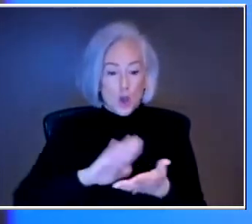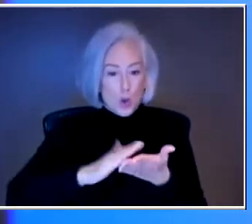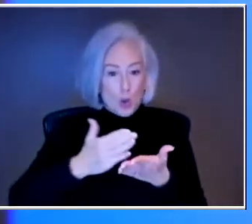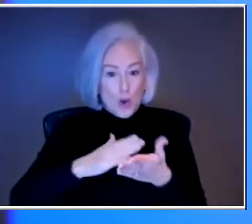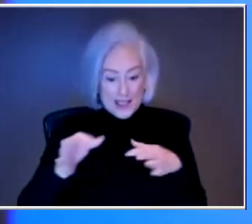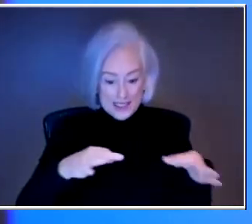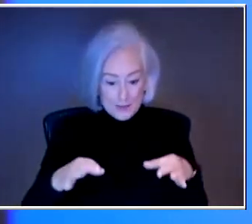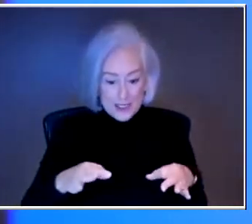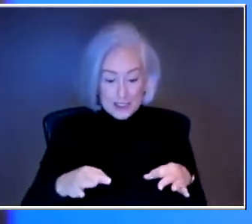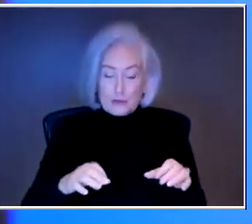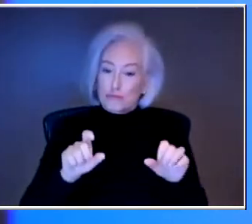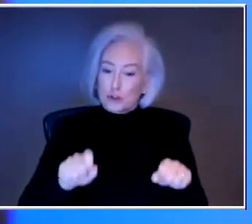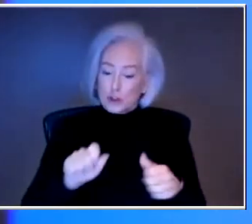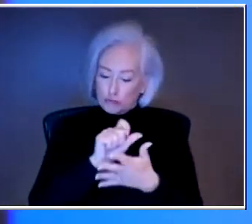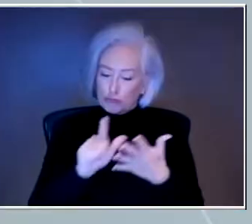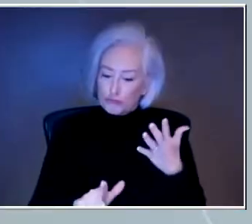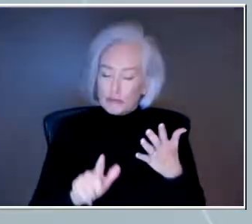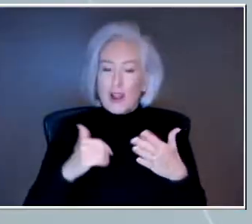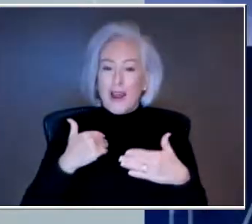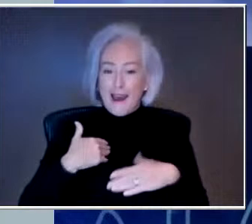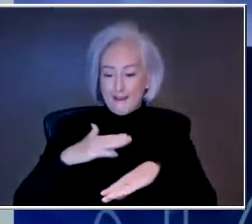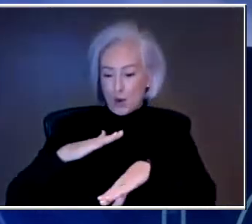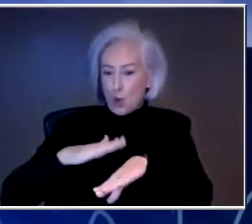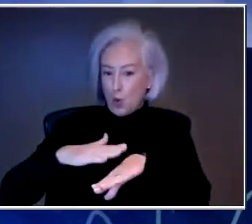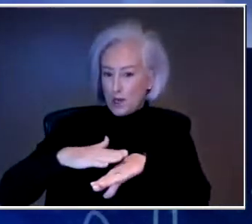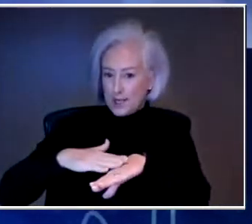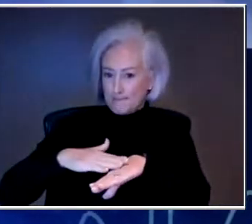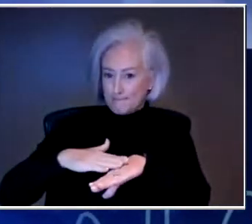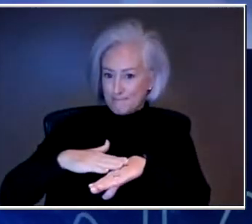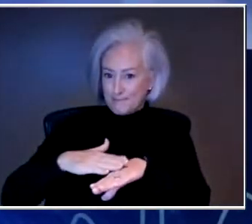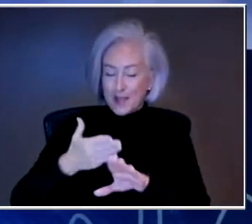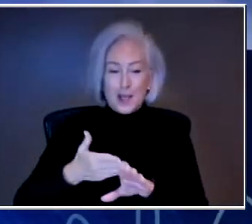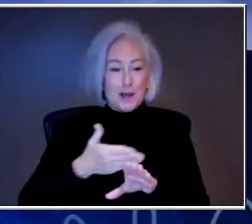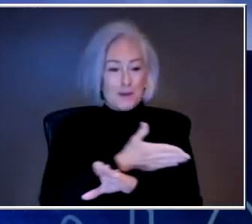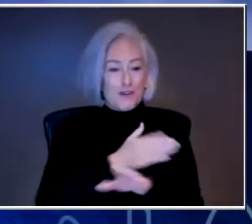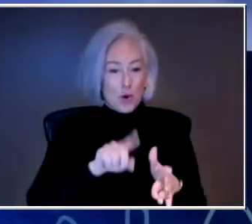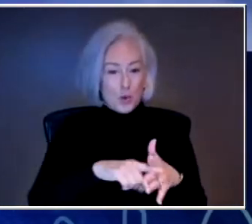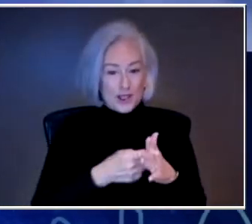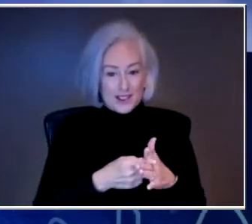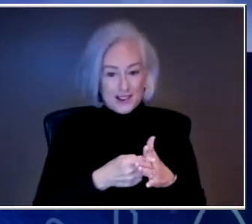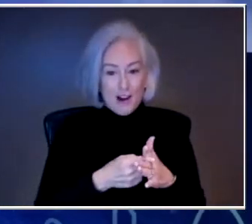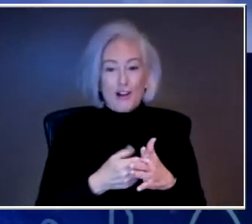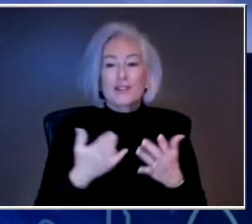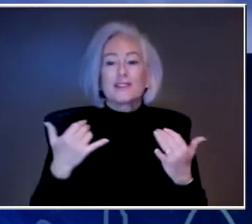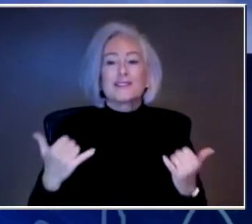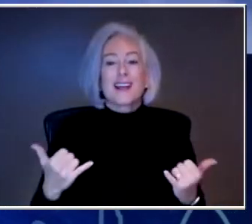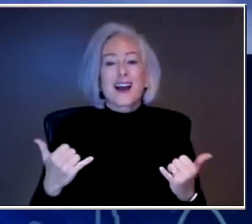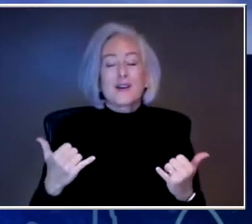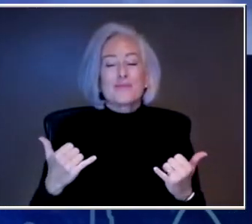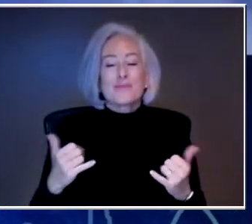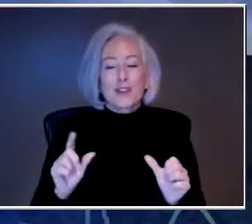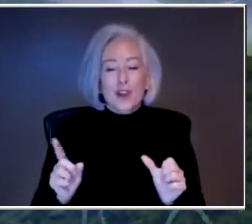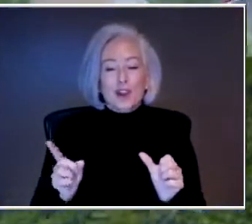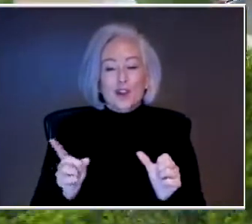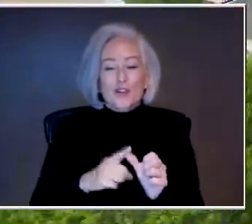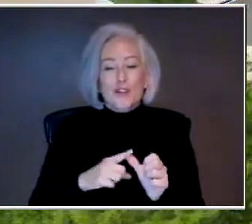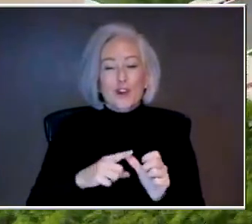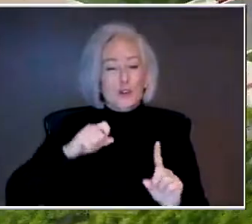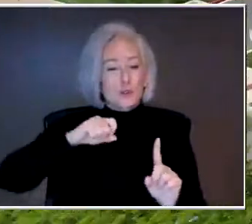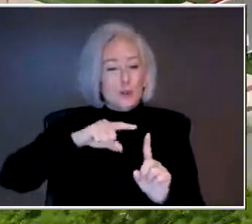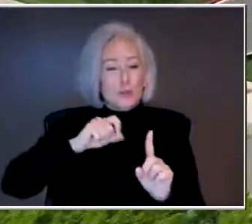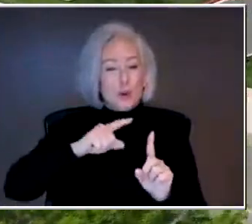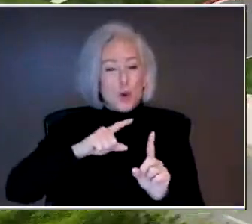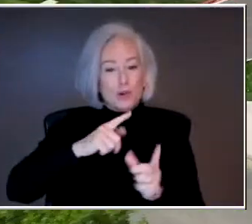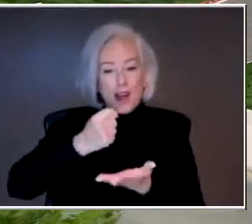what to avoid, let's get to this morning's Morning Rounds. Our region's first proton therapy center is starting new research that could change